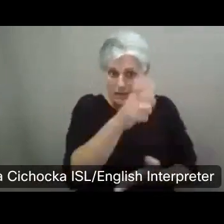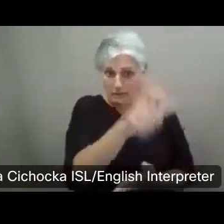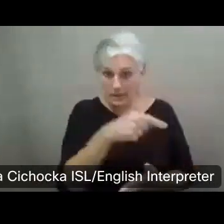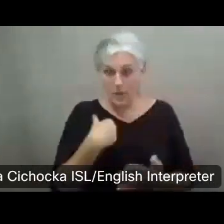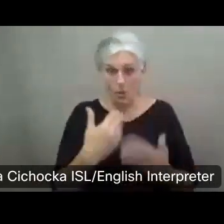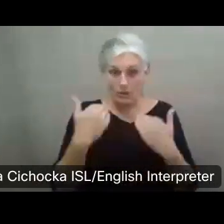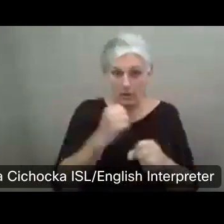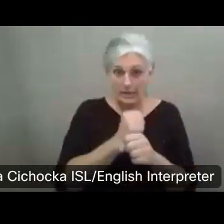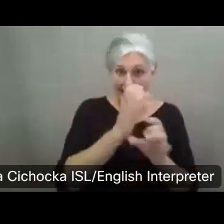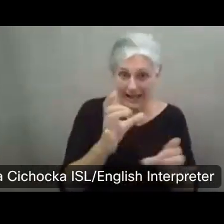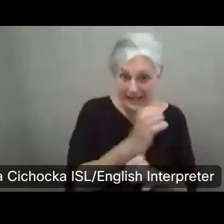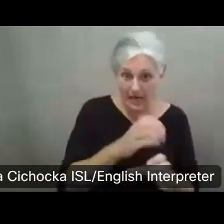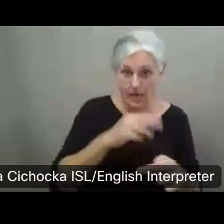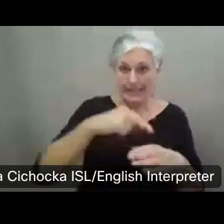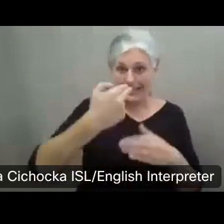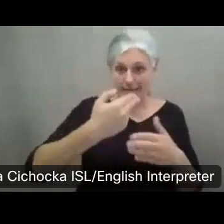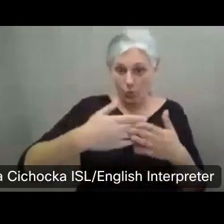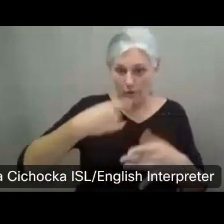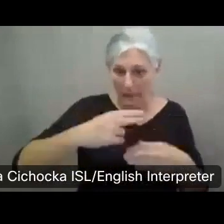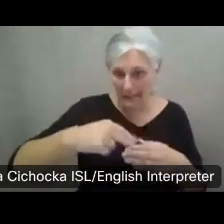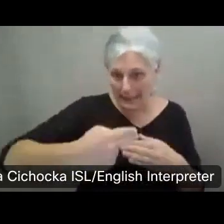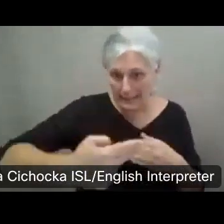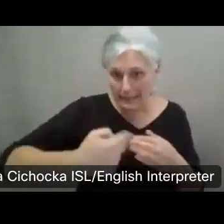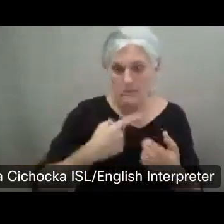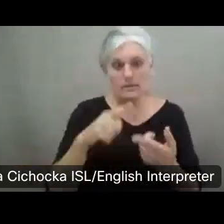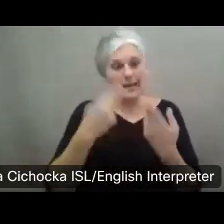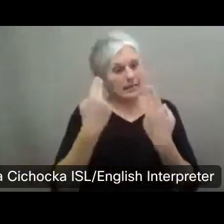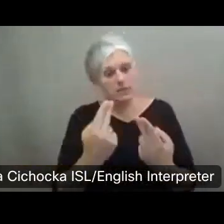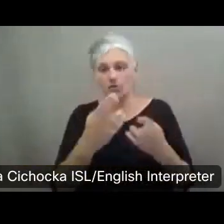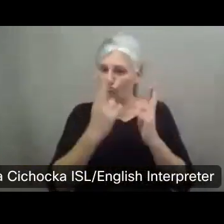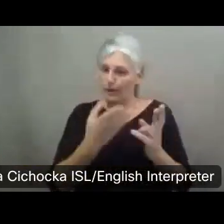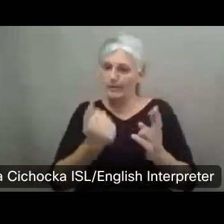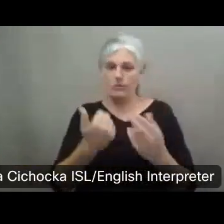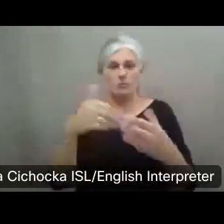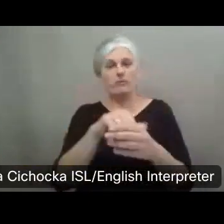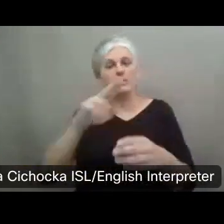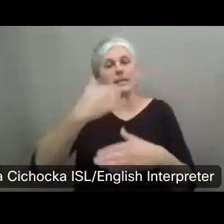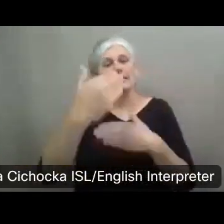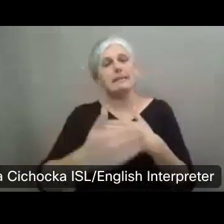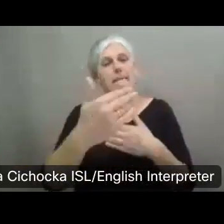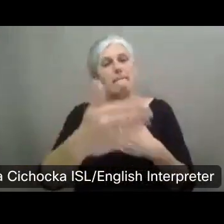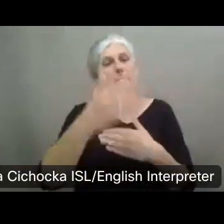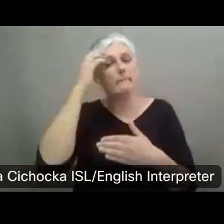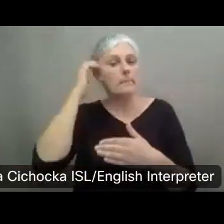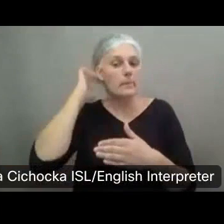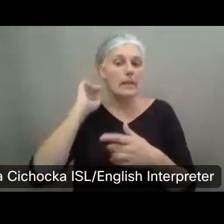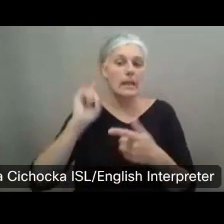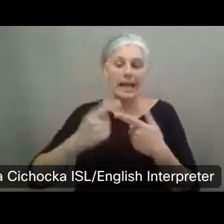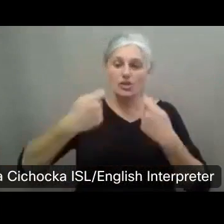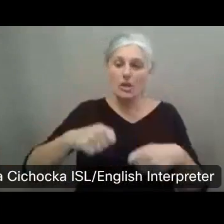their healthcare, their next steps if it's relevant, and the right to be involved in the next steps and the sharing of the decision